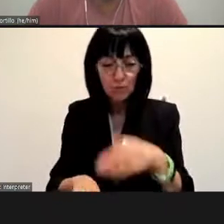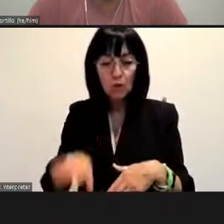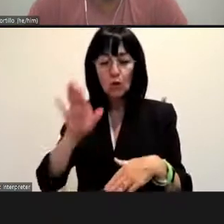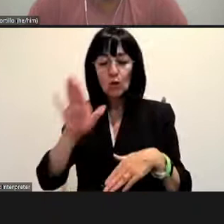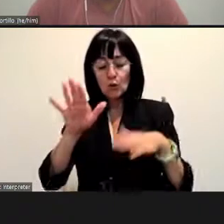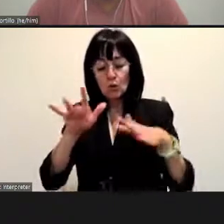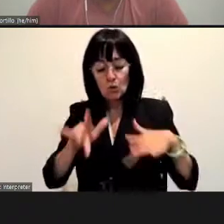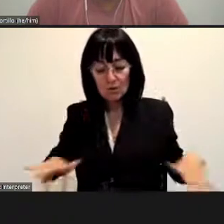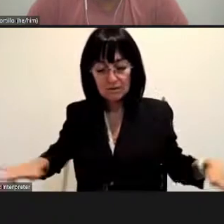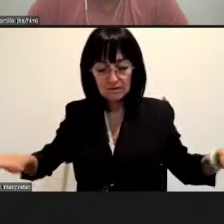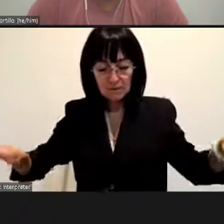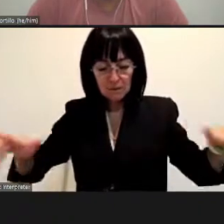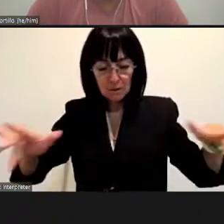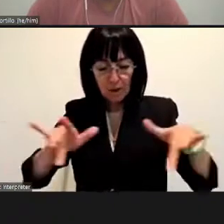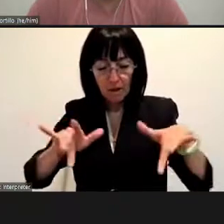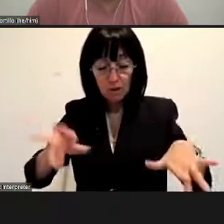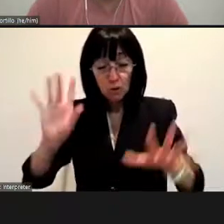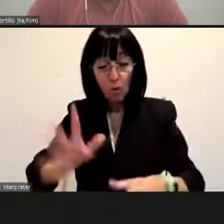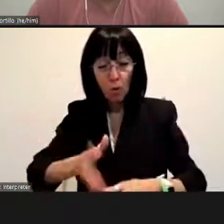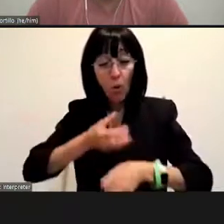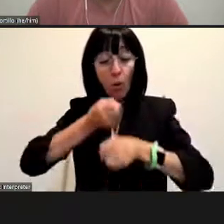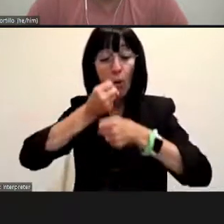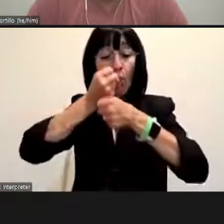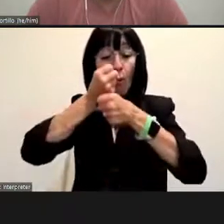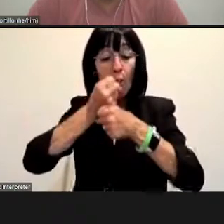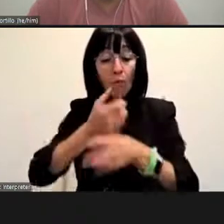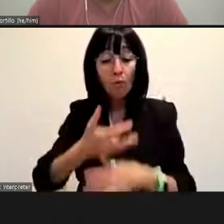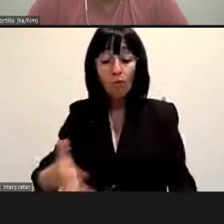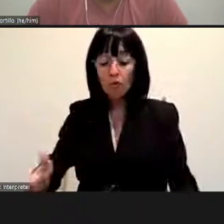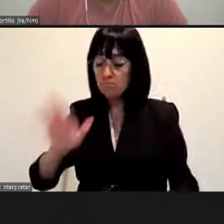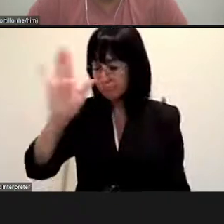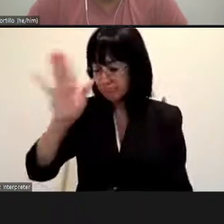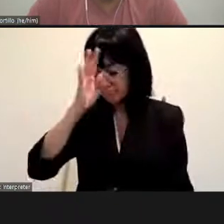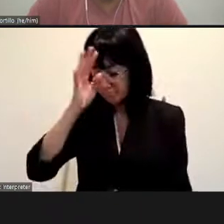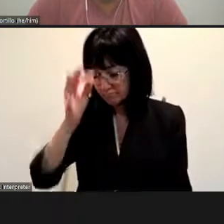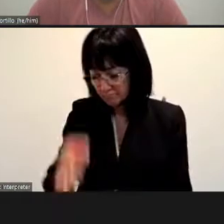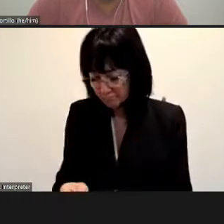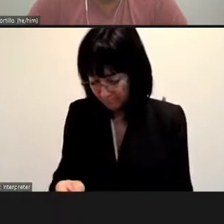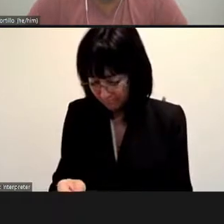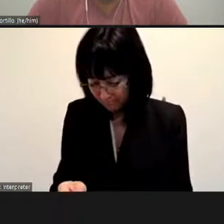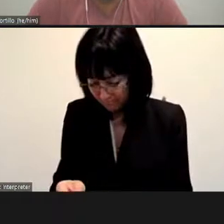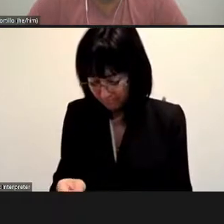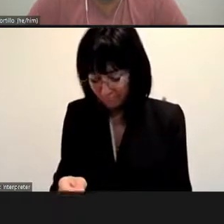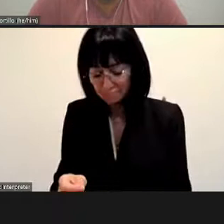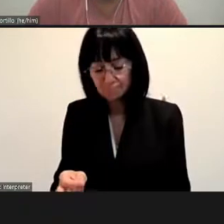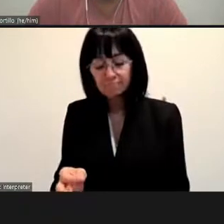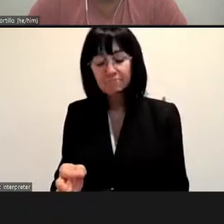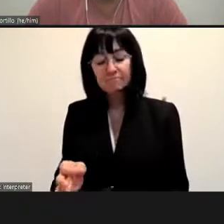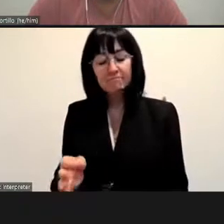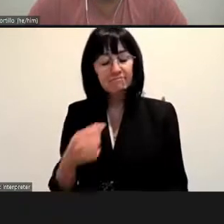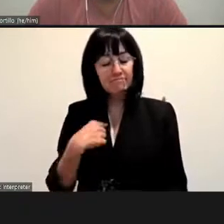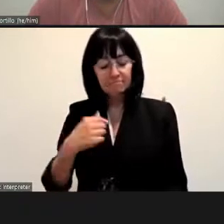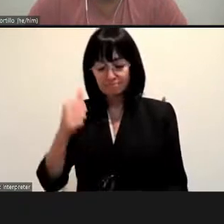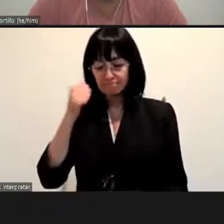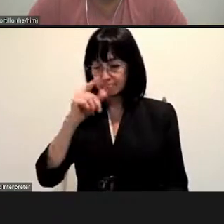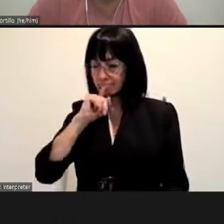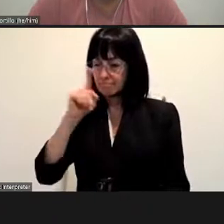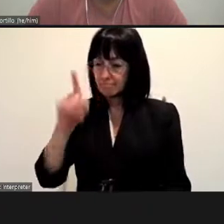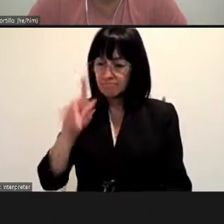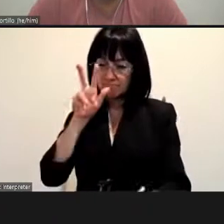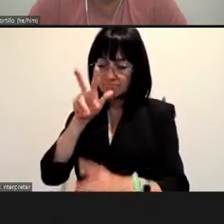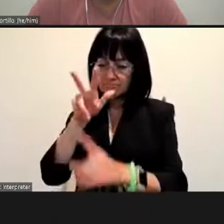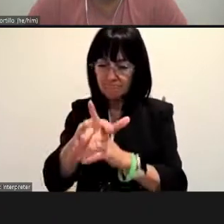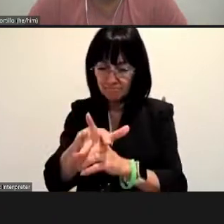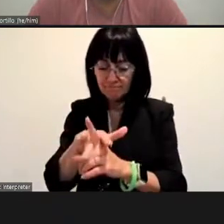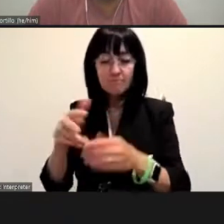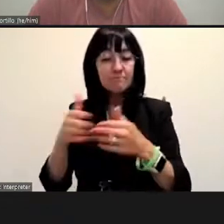a certain amount of minutes or to not have breath for however many seconds. I'm not going to do any of that. It's whatever feels good to